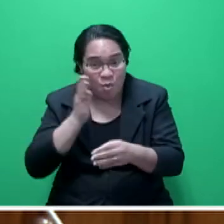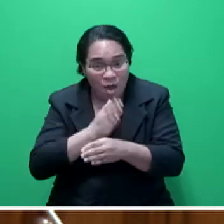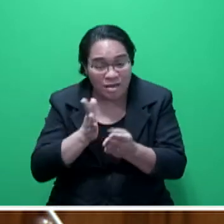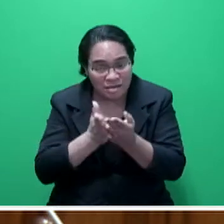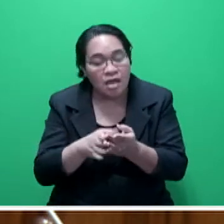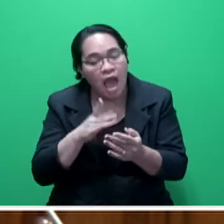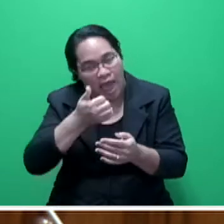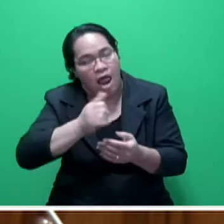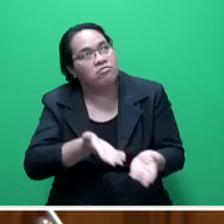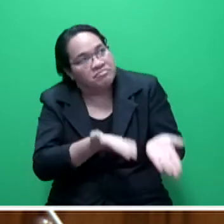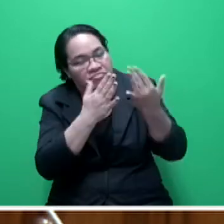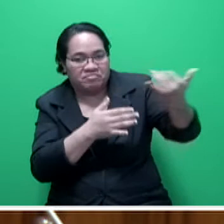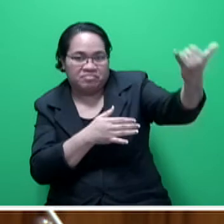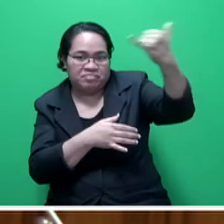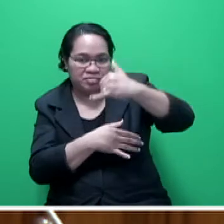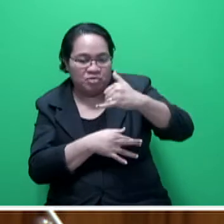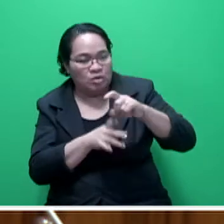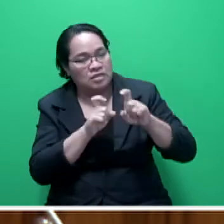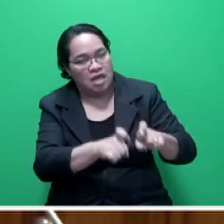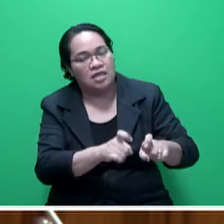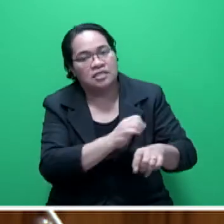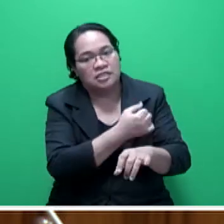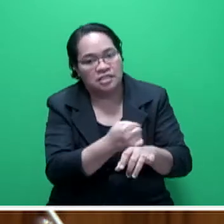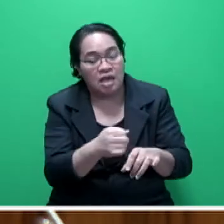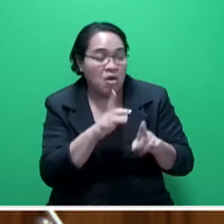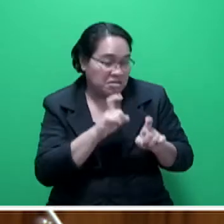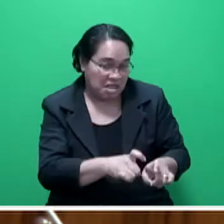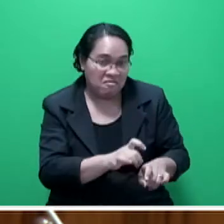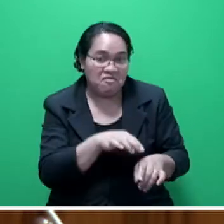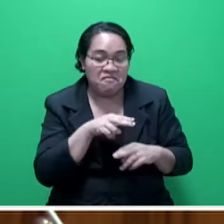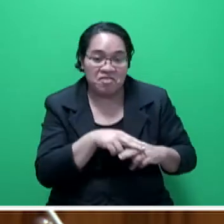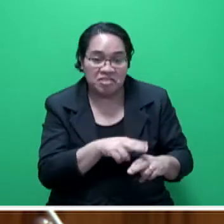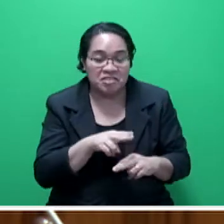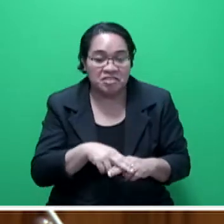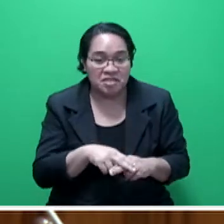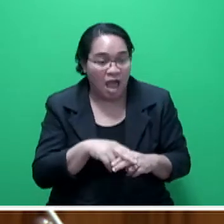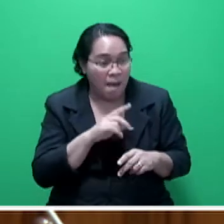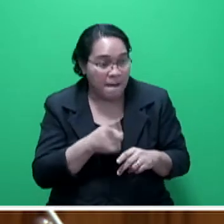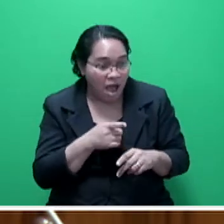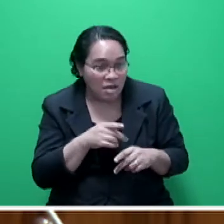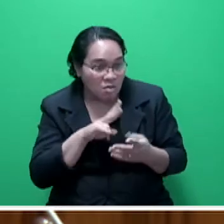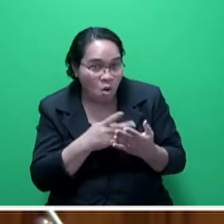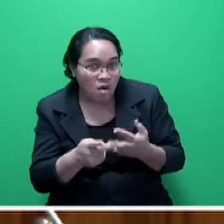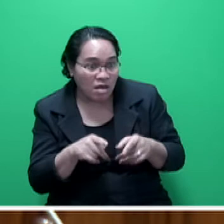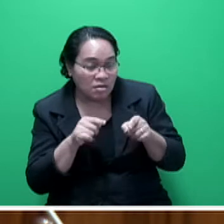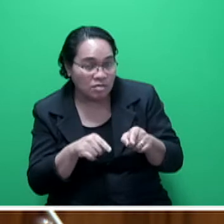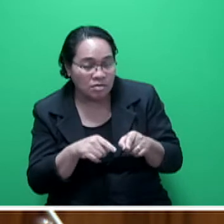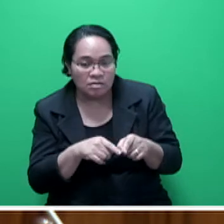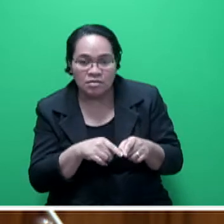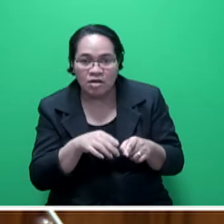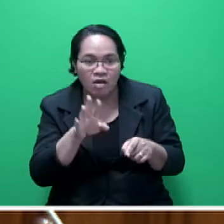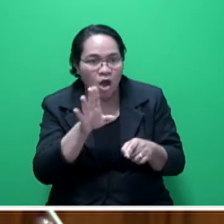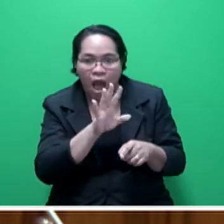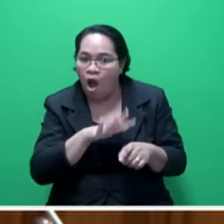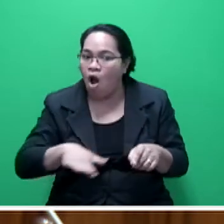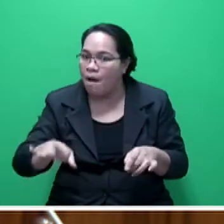vessels to be properly run and maintained for months at sea whilst in Fiji. And during this exercise, Honourable Speaker, no one is exempt